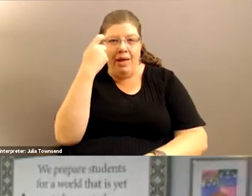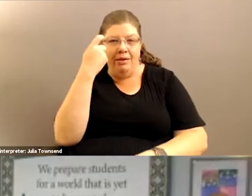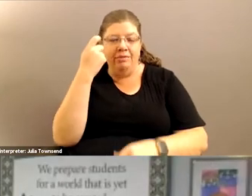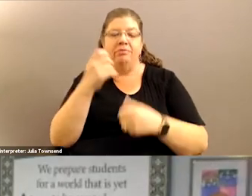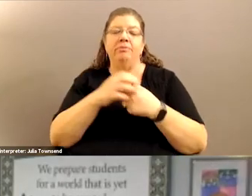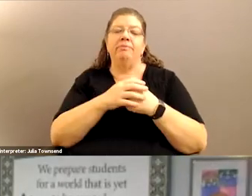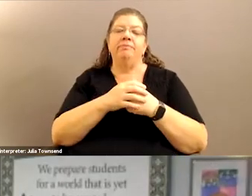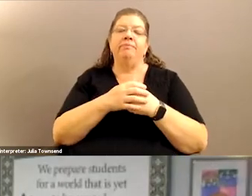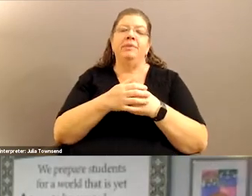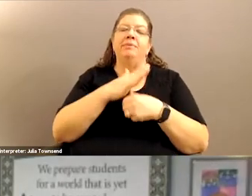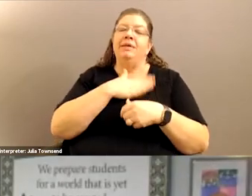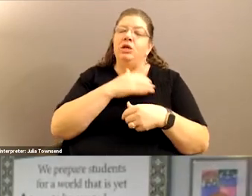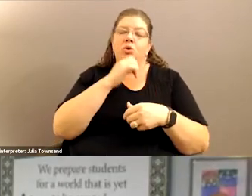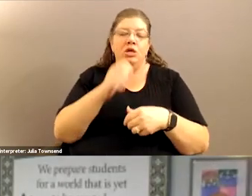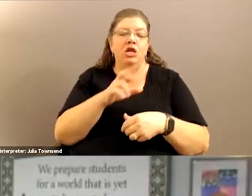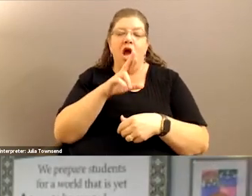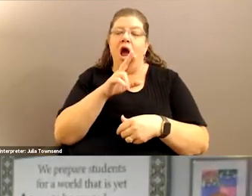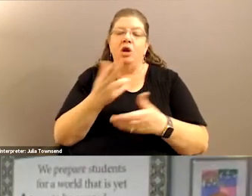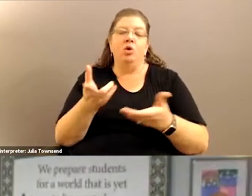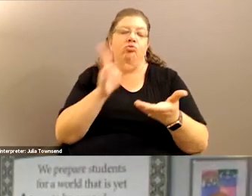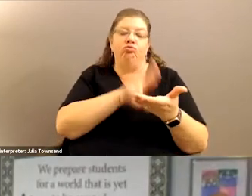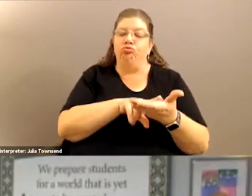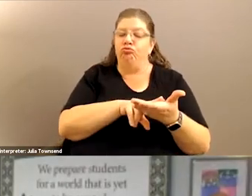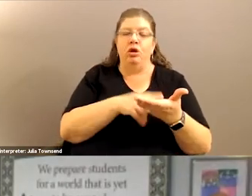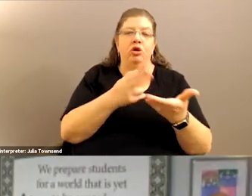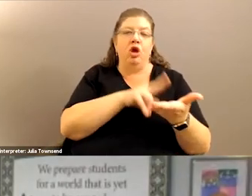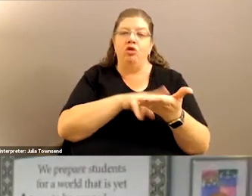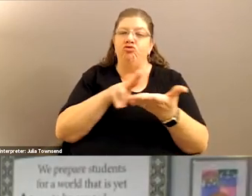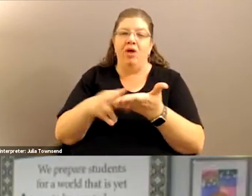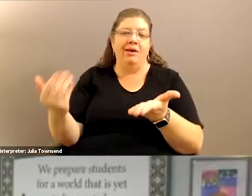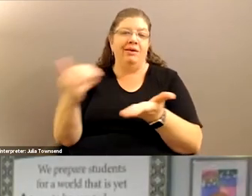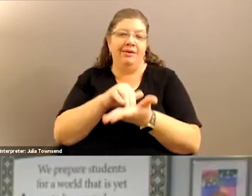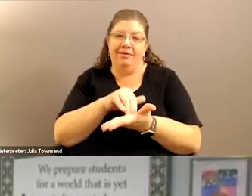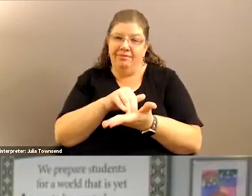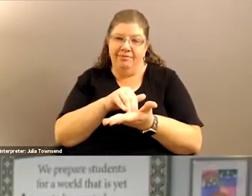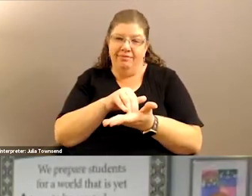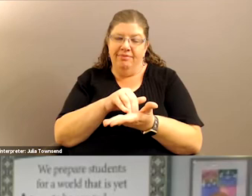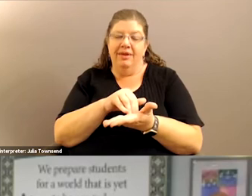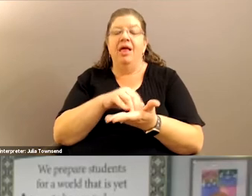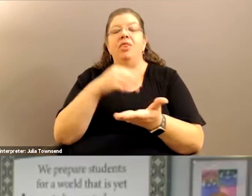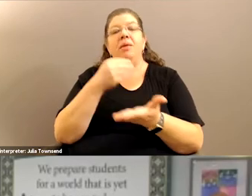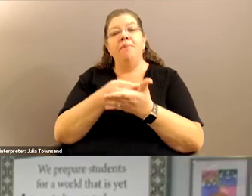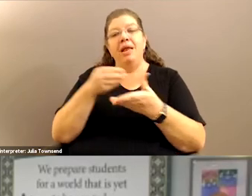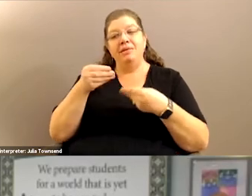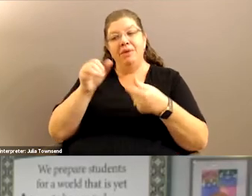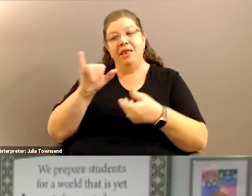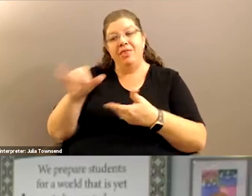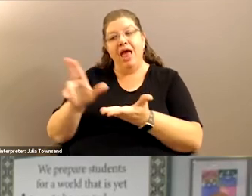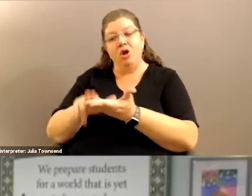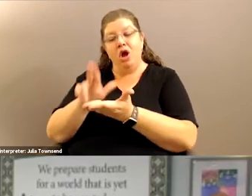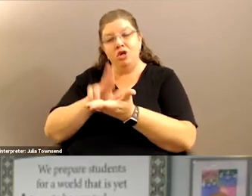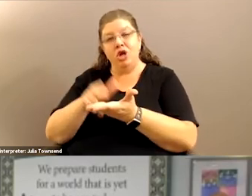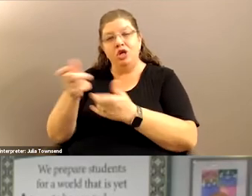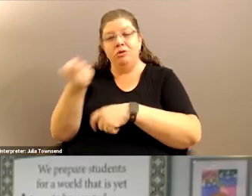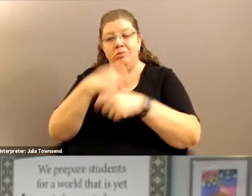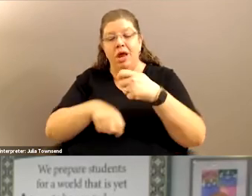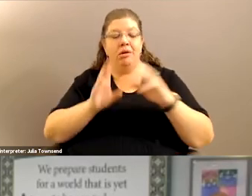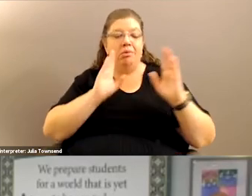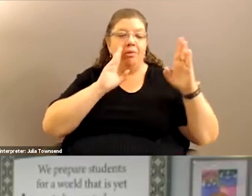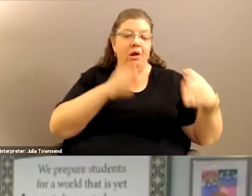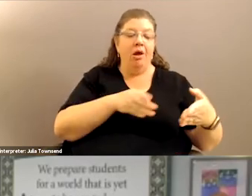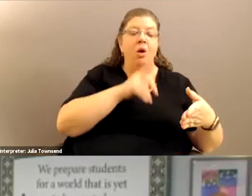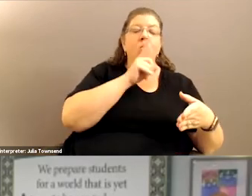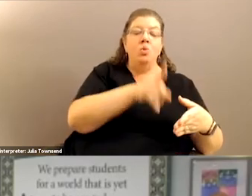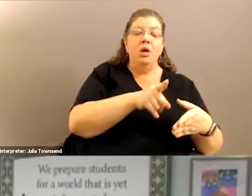ask you to not renew the sro contract the money that would be spent on this contract should instead be put towards real resources